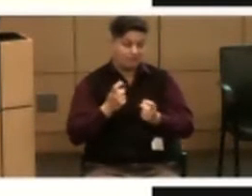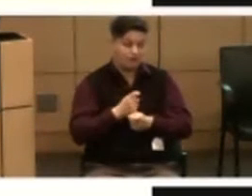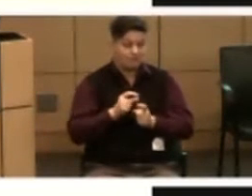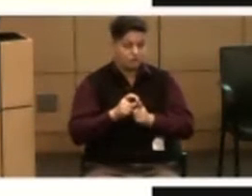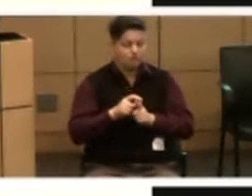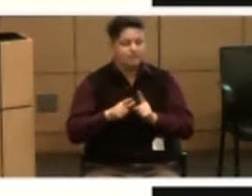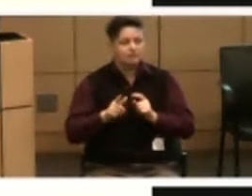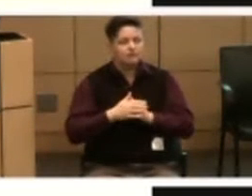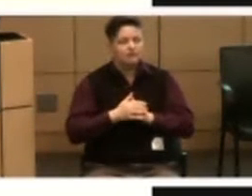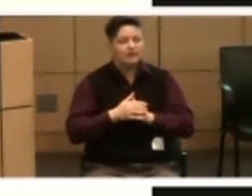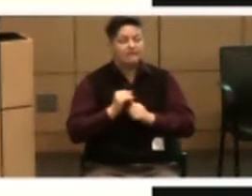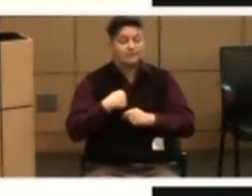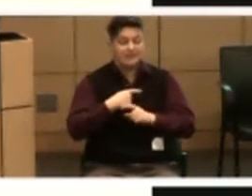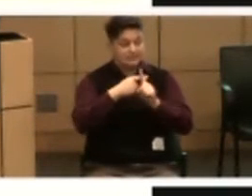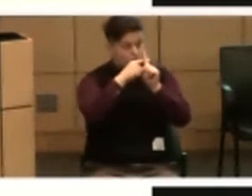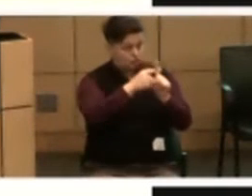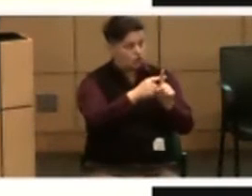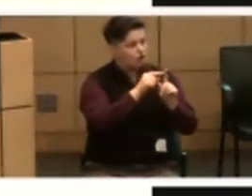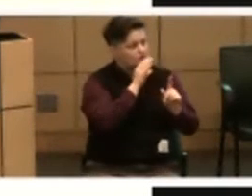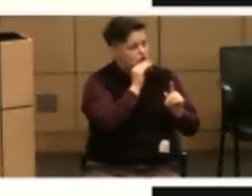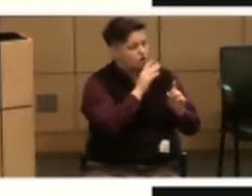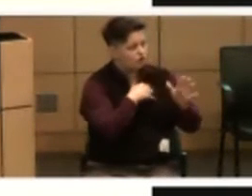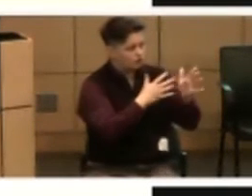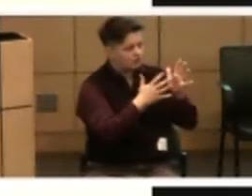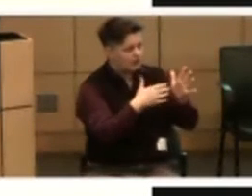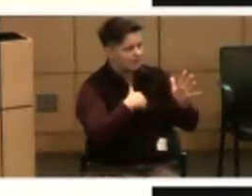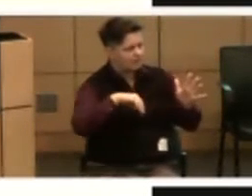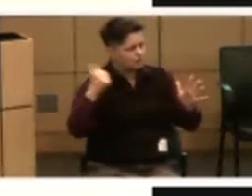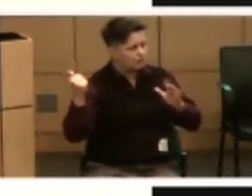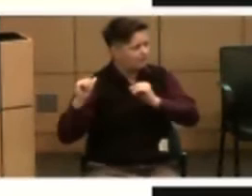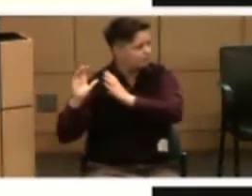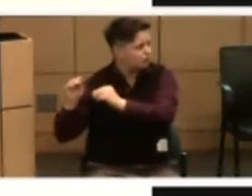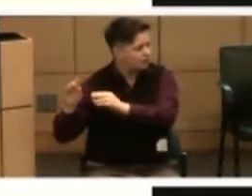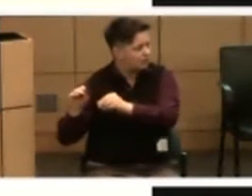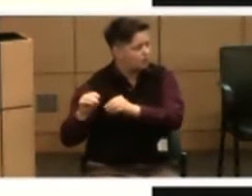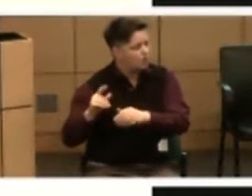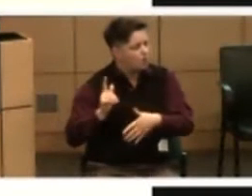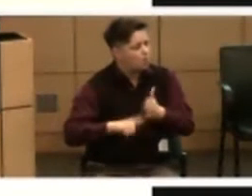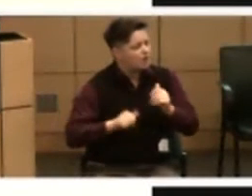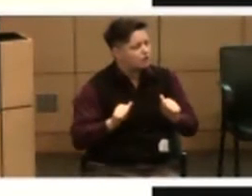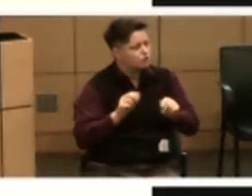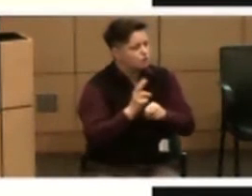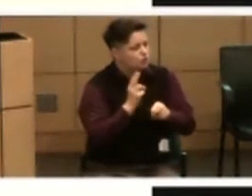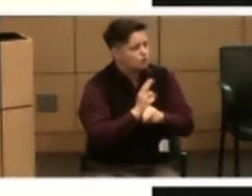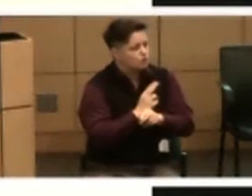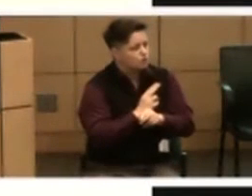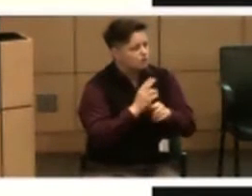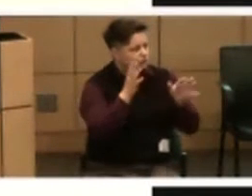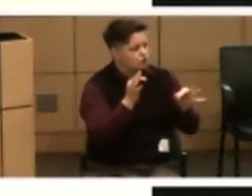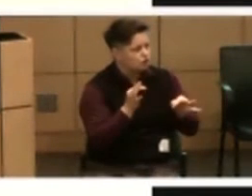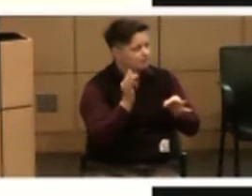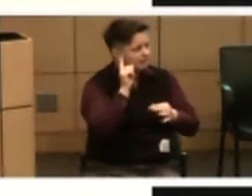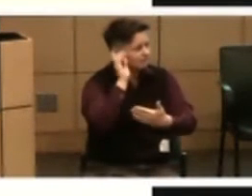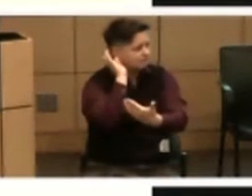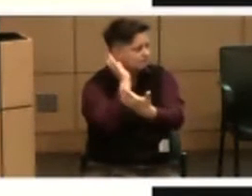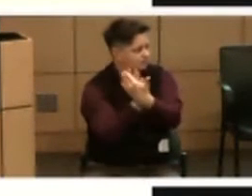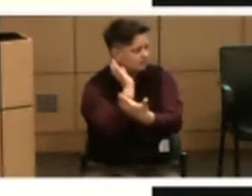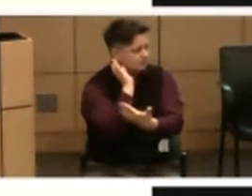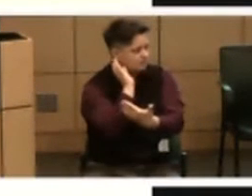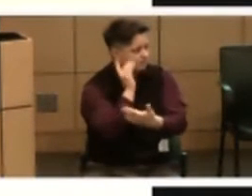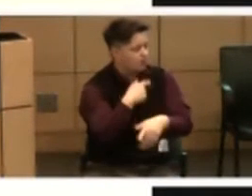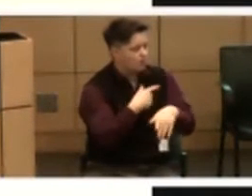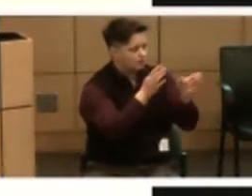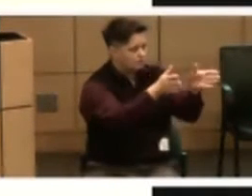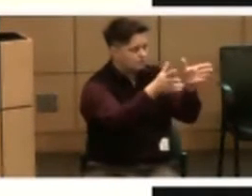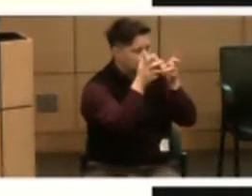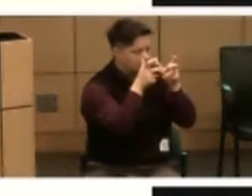a target talker and other people talking, what can you use to determine what features of the incoming waveform